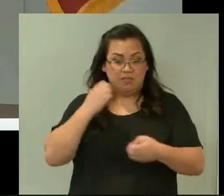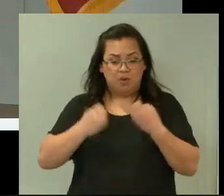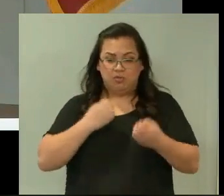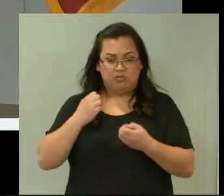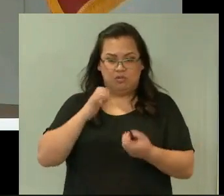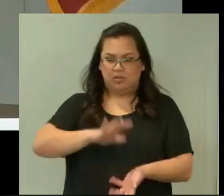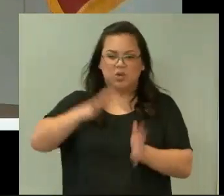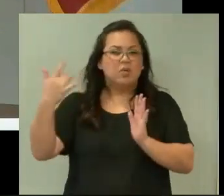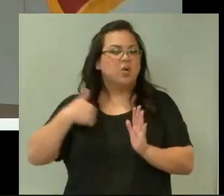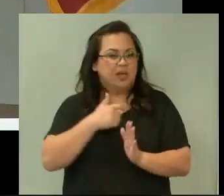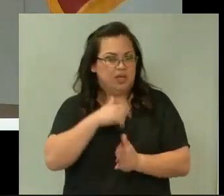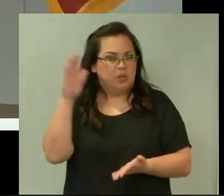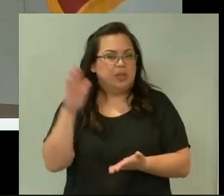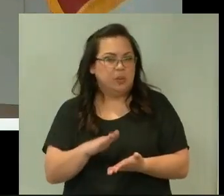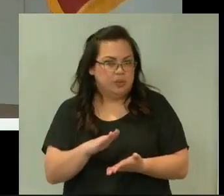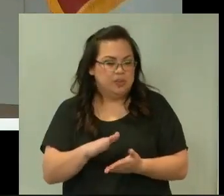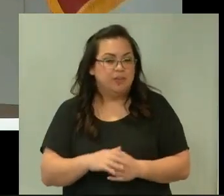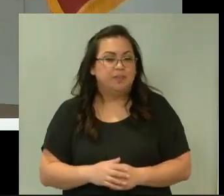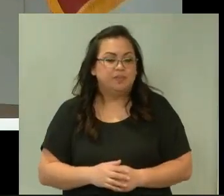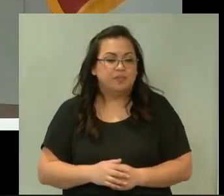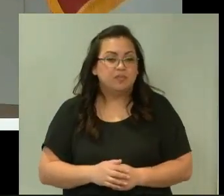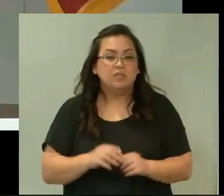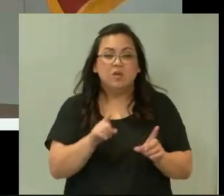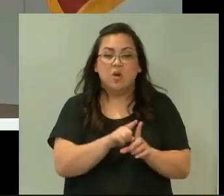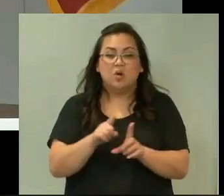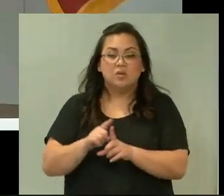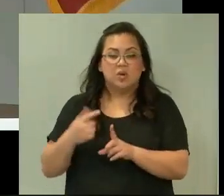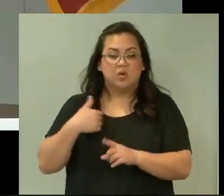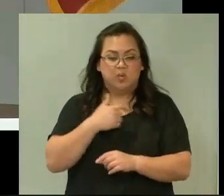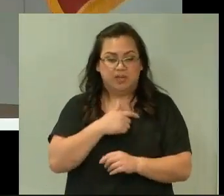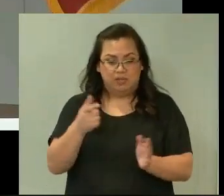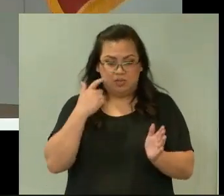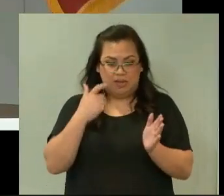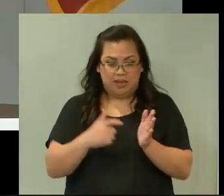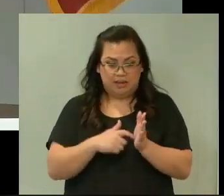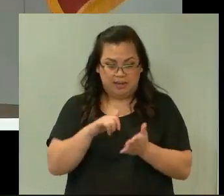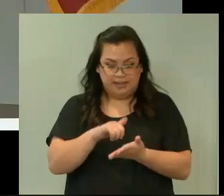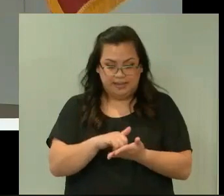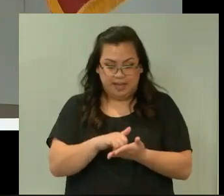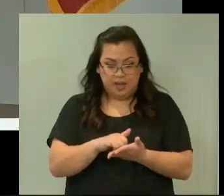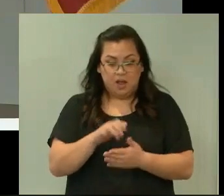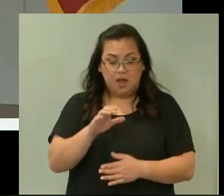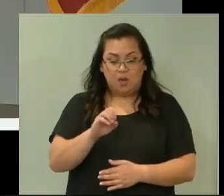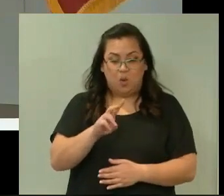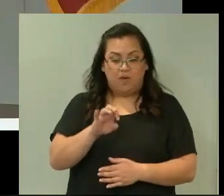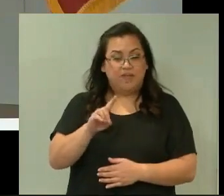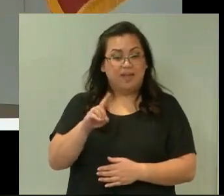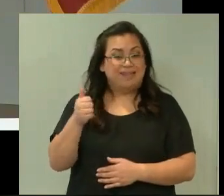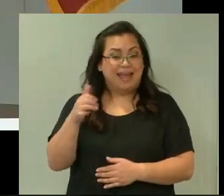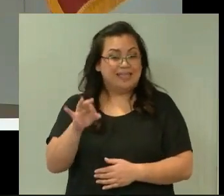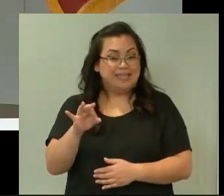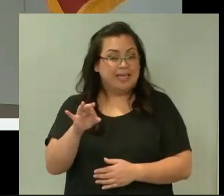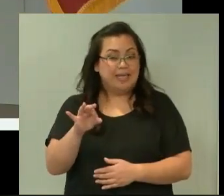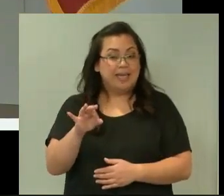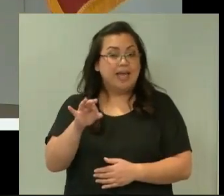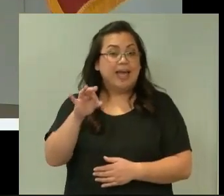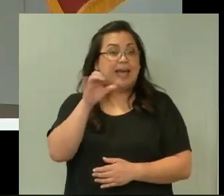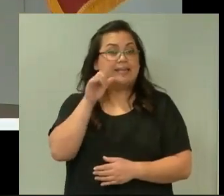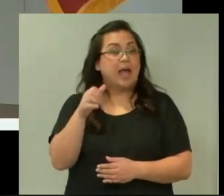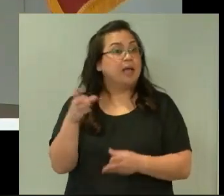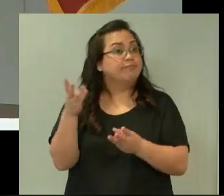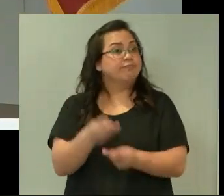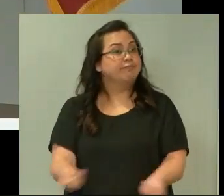disruptions. We also need to recognize that COVID-19 is not going away anytime